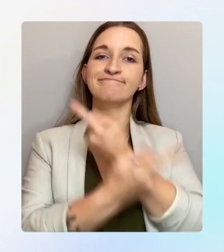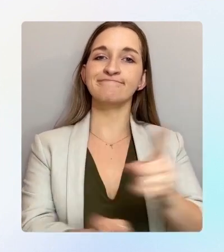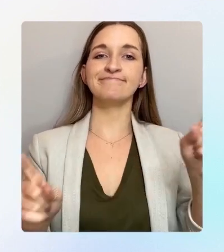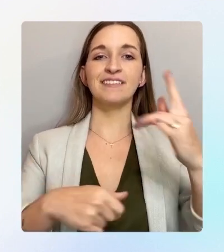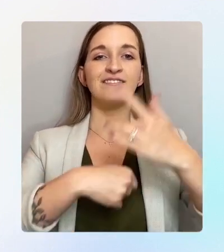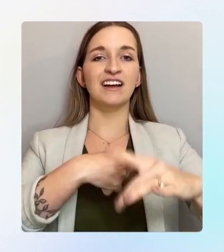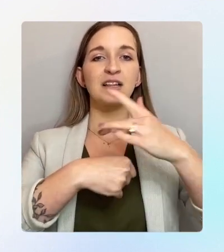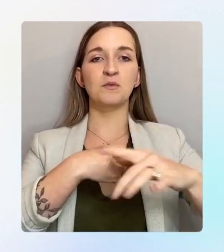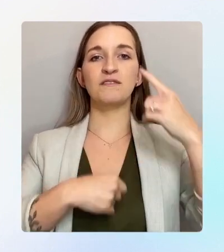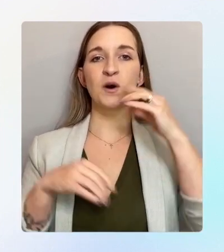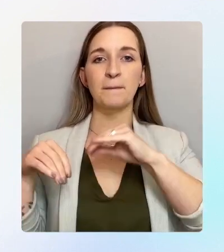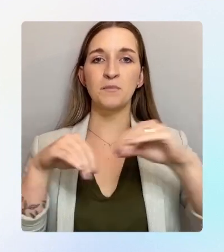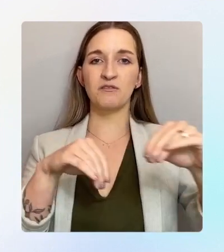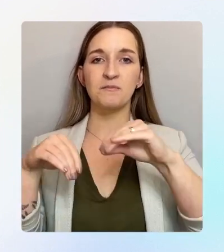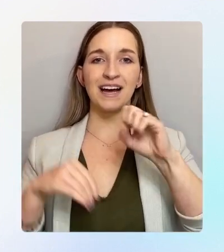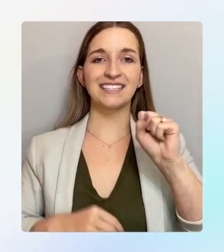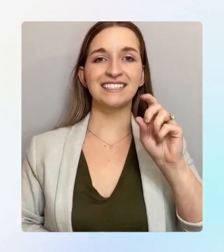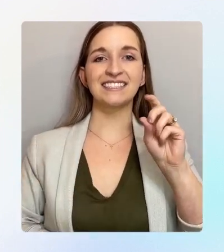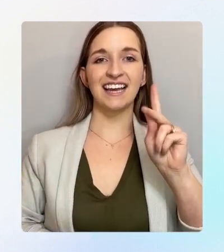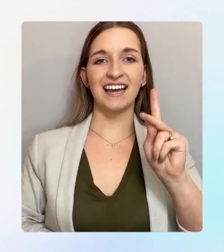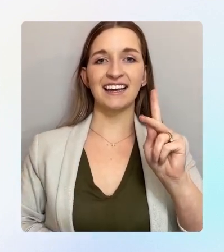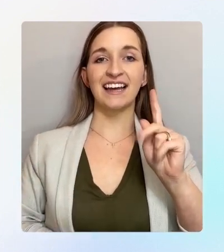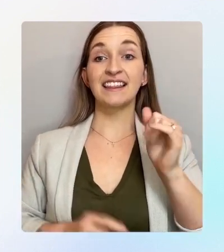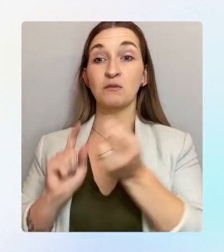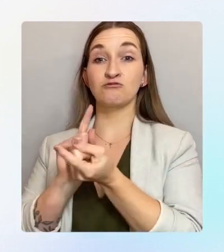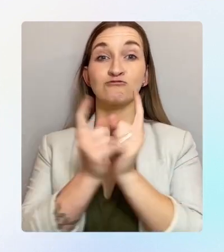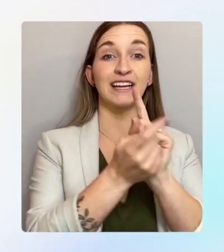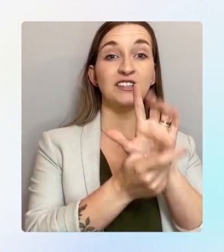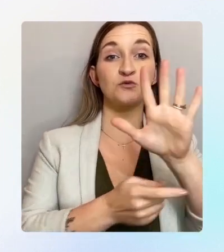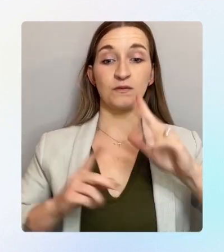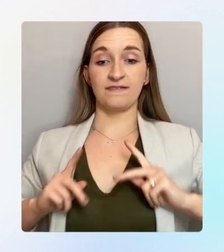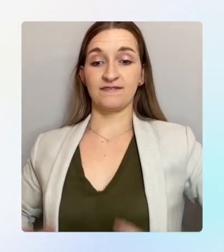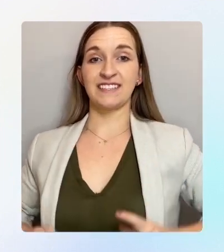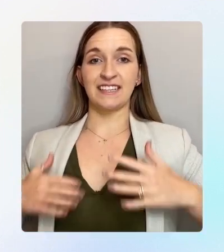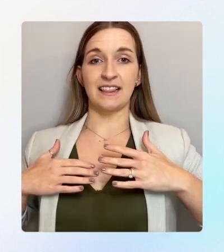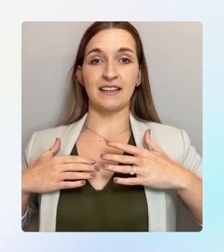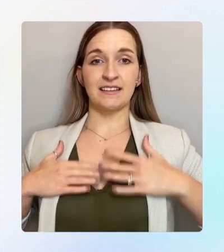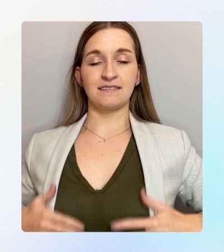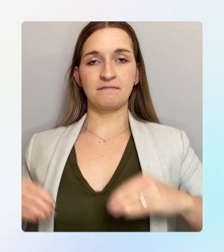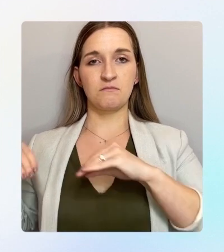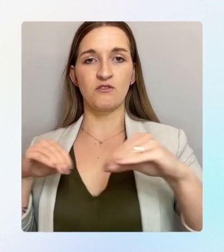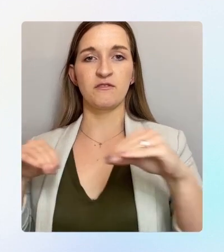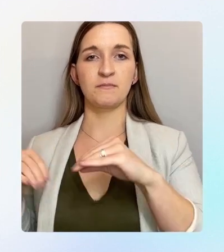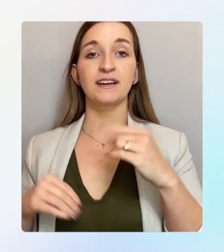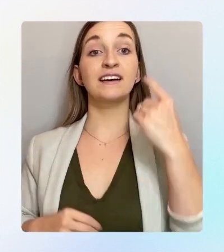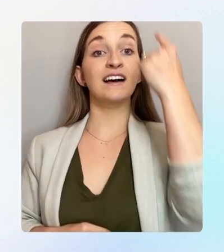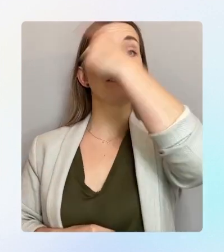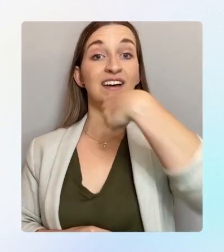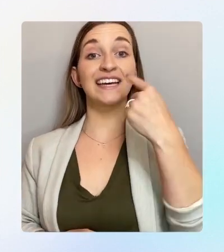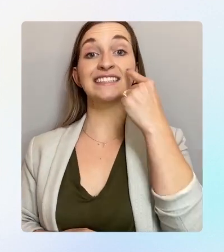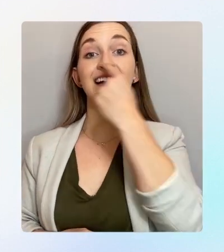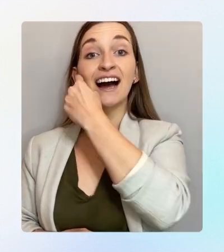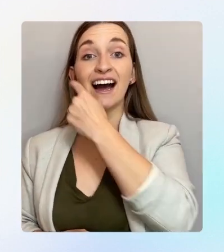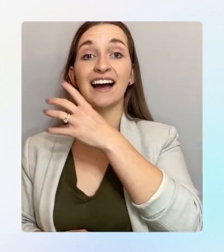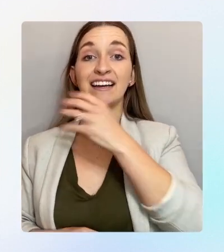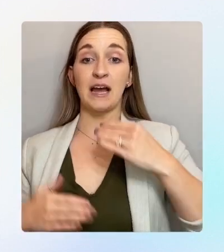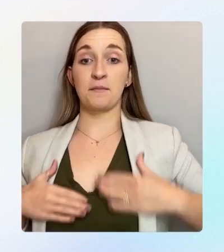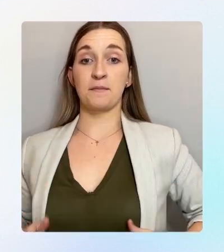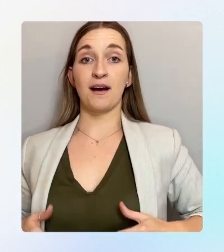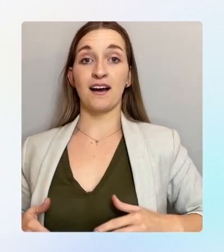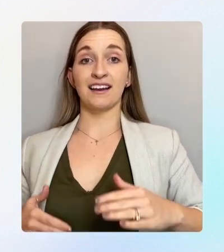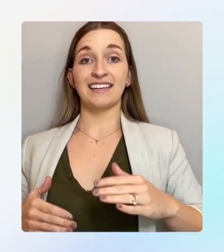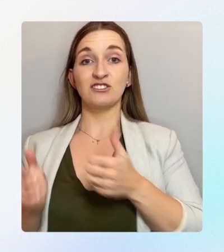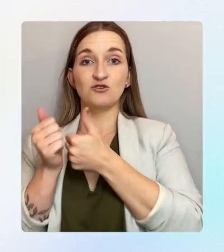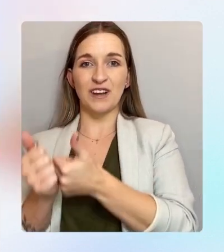Movement SDK, which translates your physical movements using face tracking, eye tracking, and body tracking into the